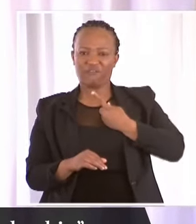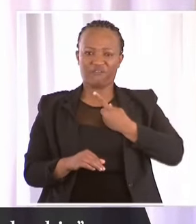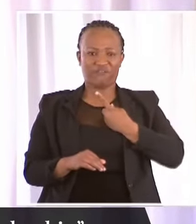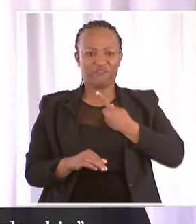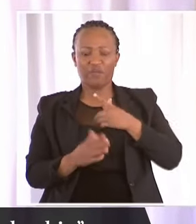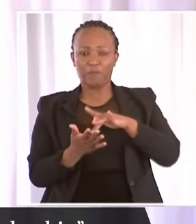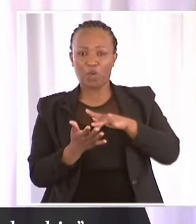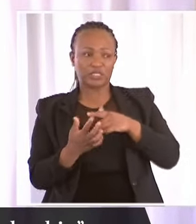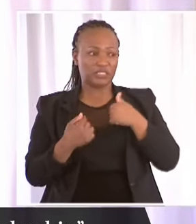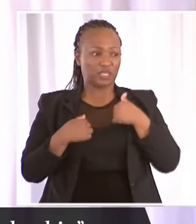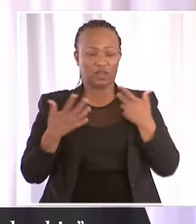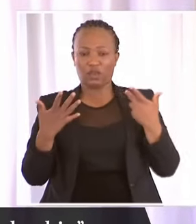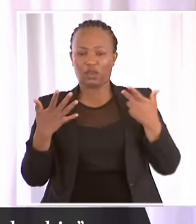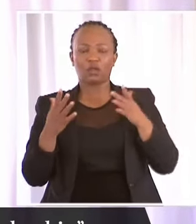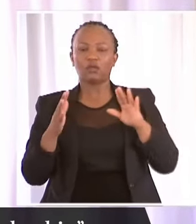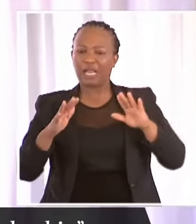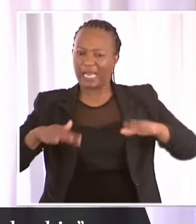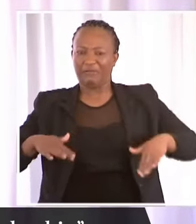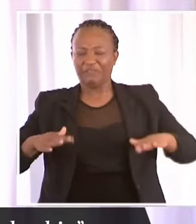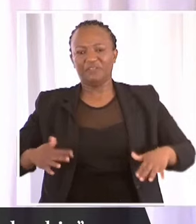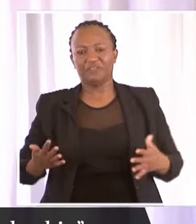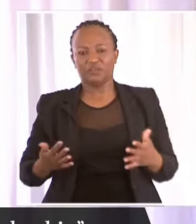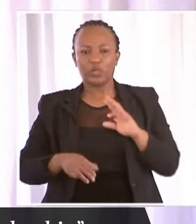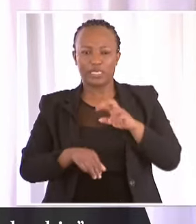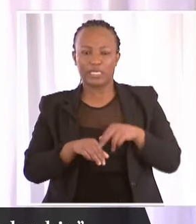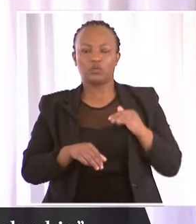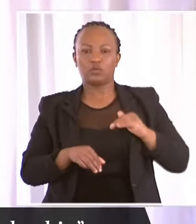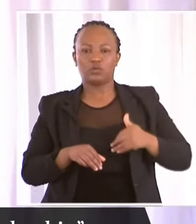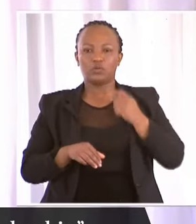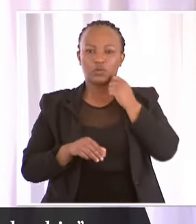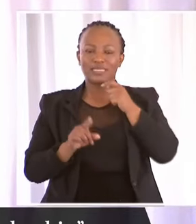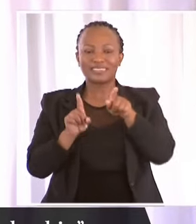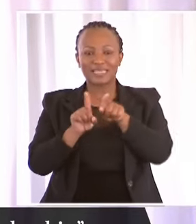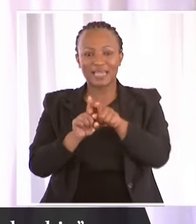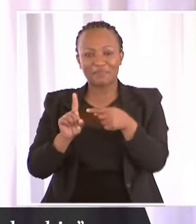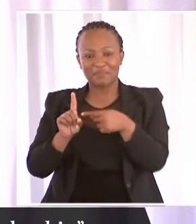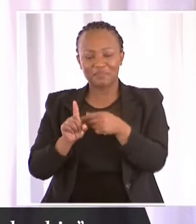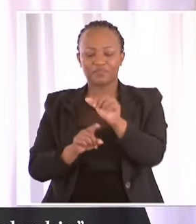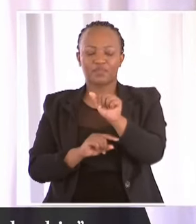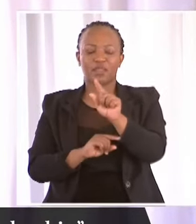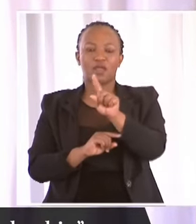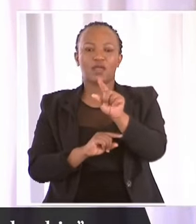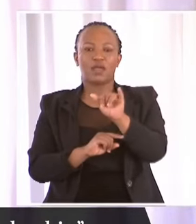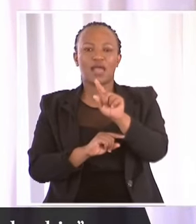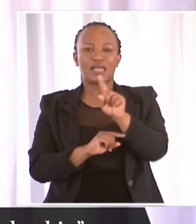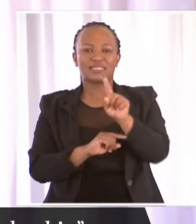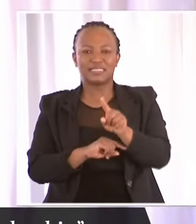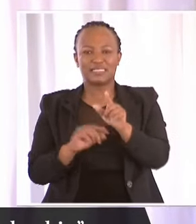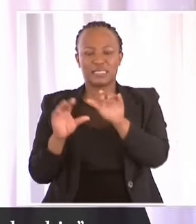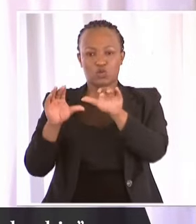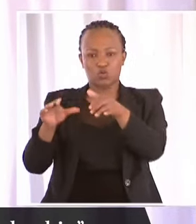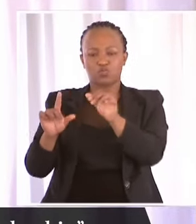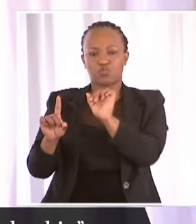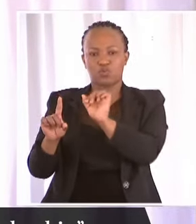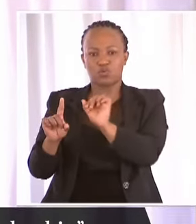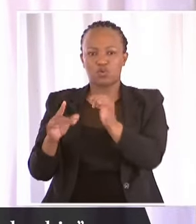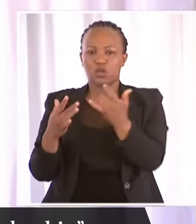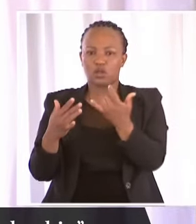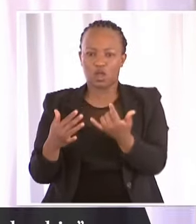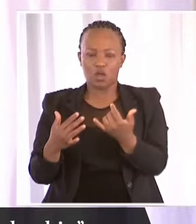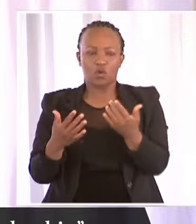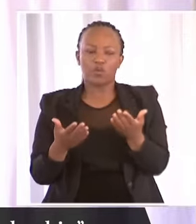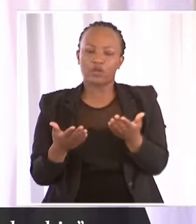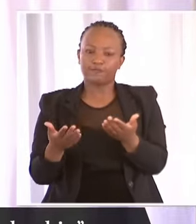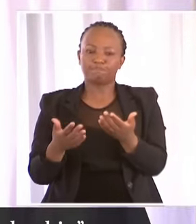status and position, like Aziz Pahad and his generation. As we lay Comrade